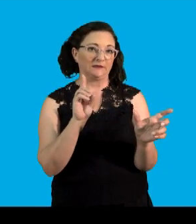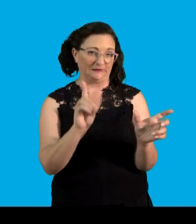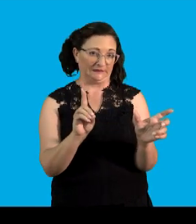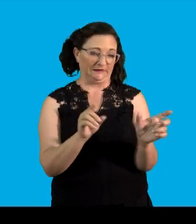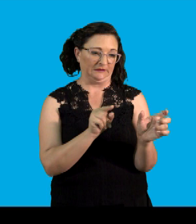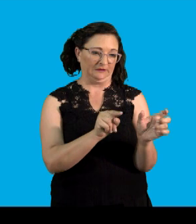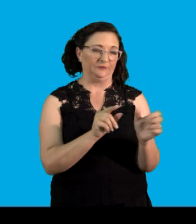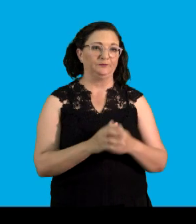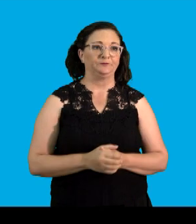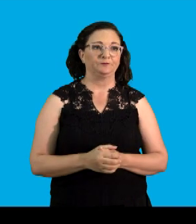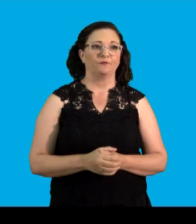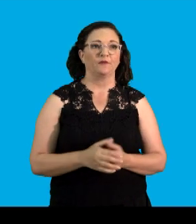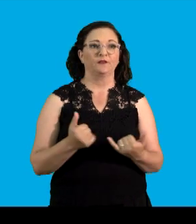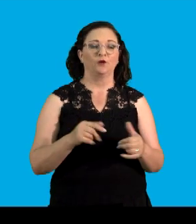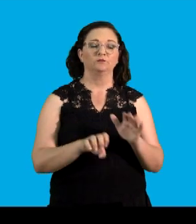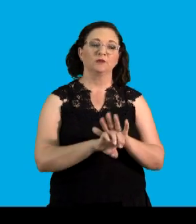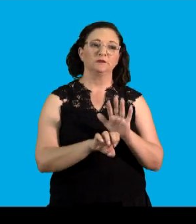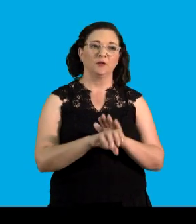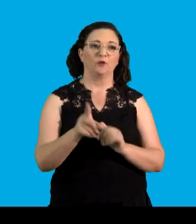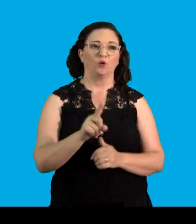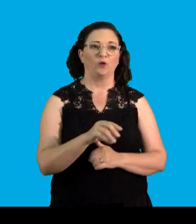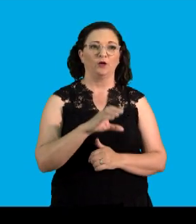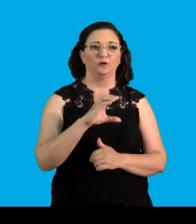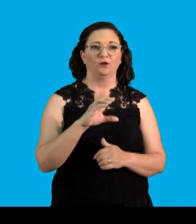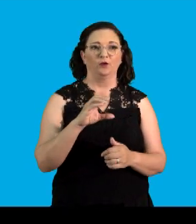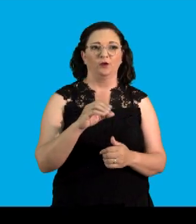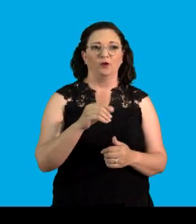now 1.1.1, Cool Cat Ltd